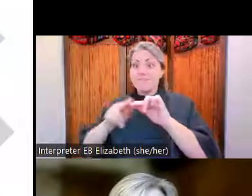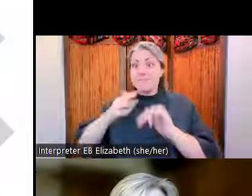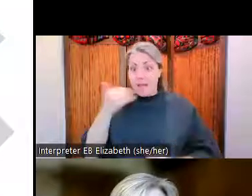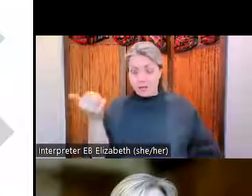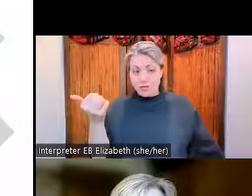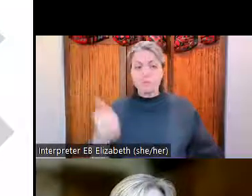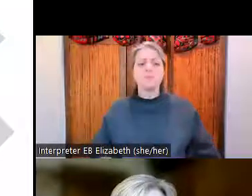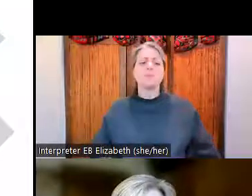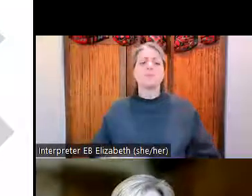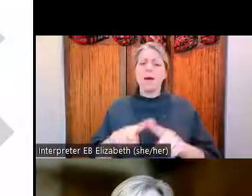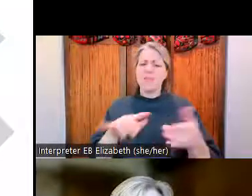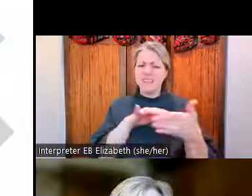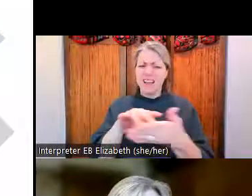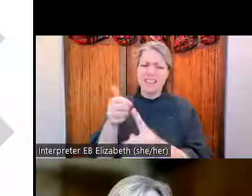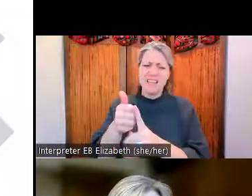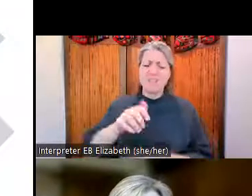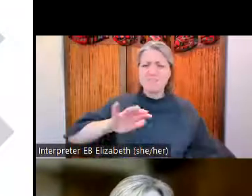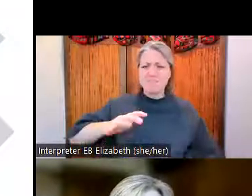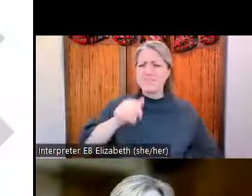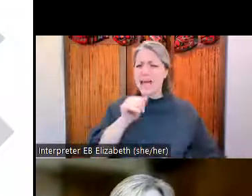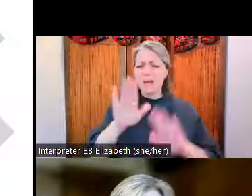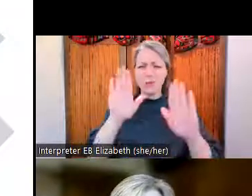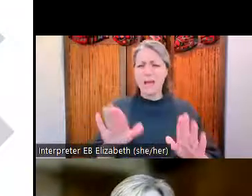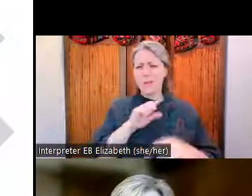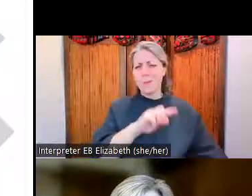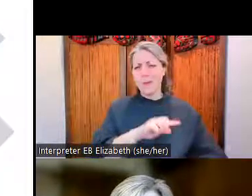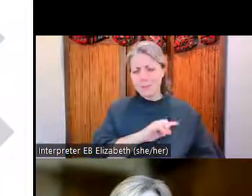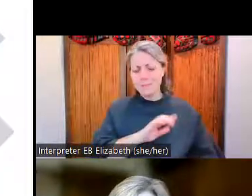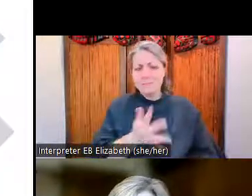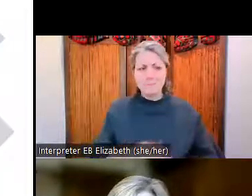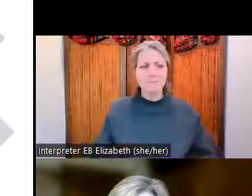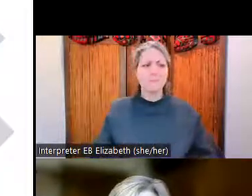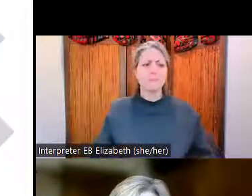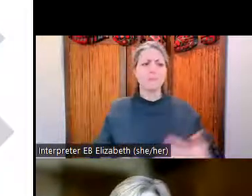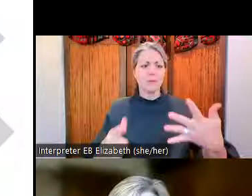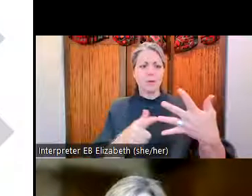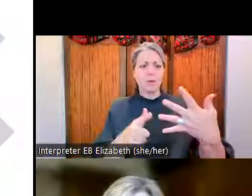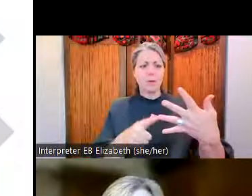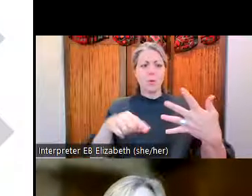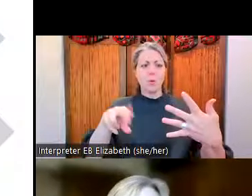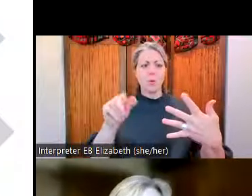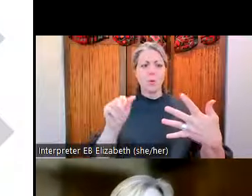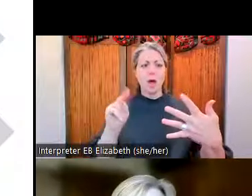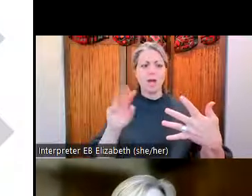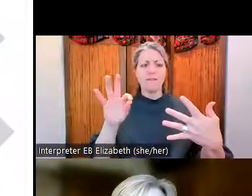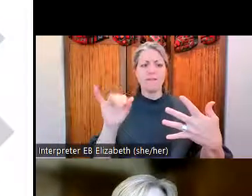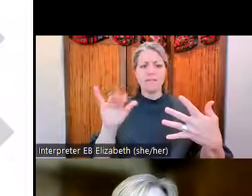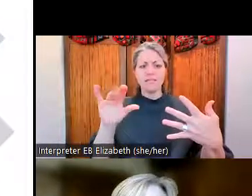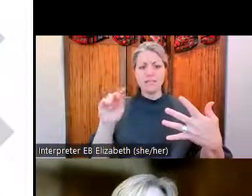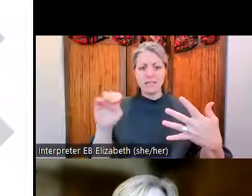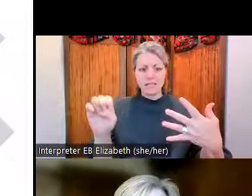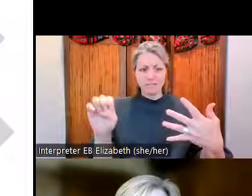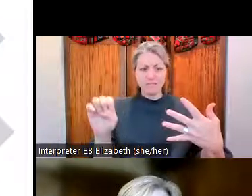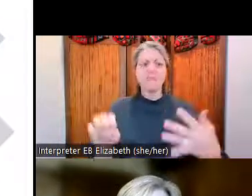quality. There's only been 1 study looking at the use of guanfacine, so one of those alpha adrenergic